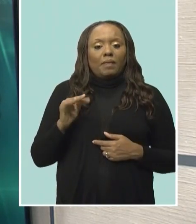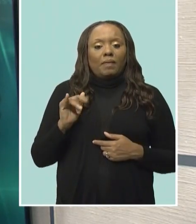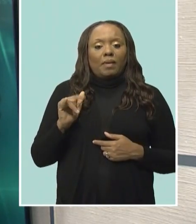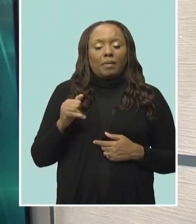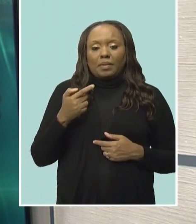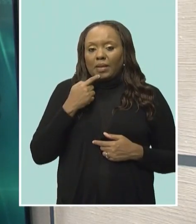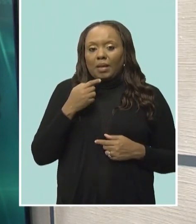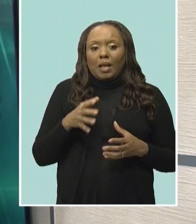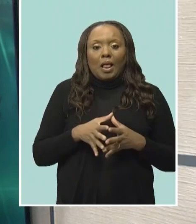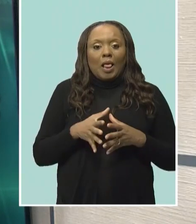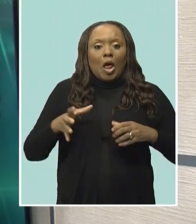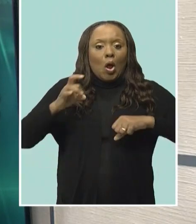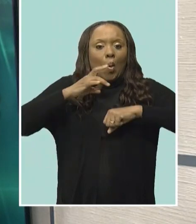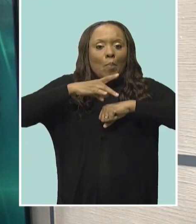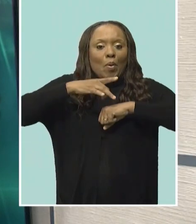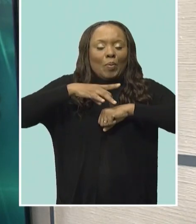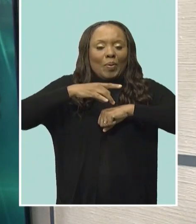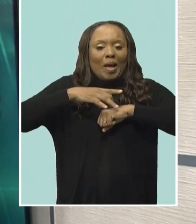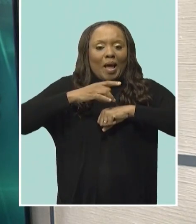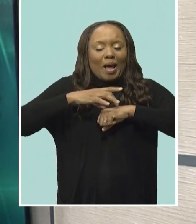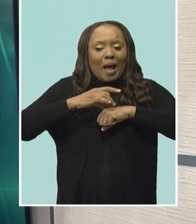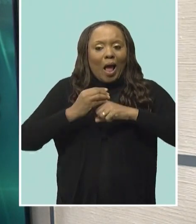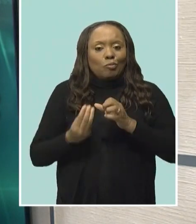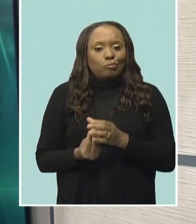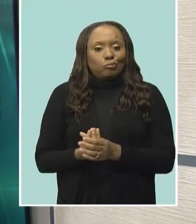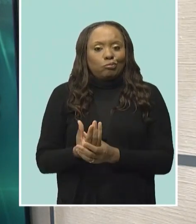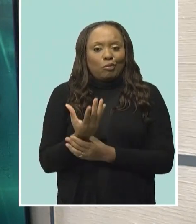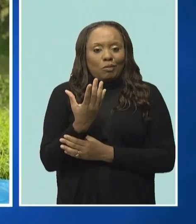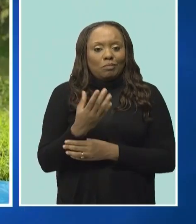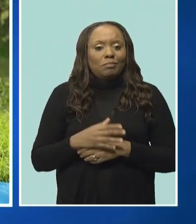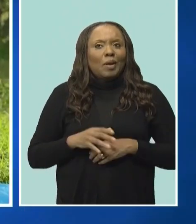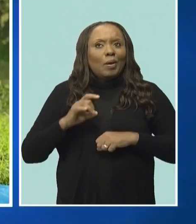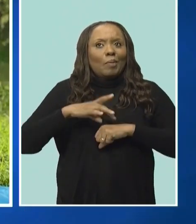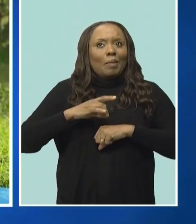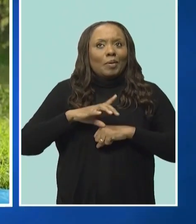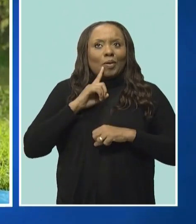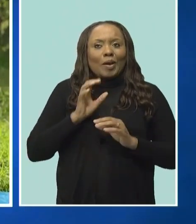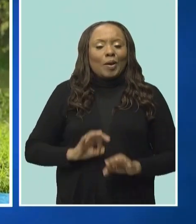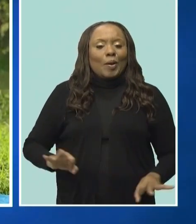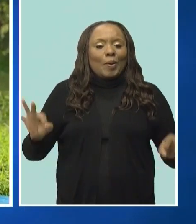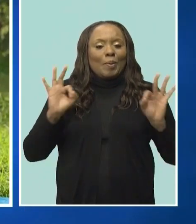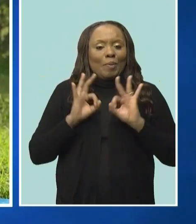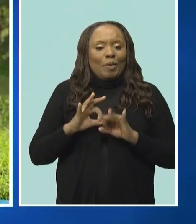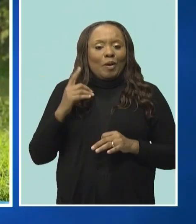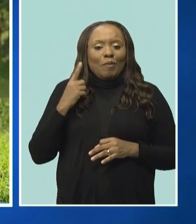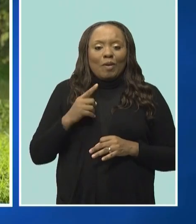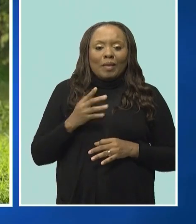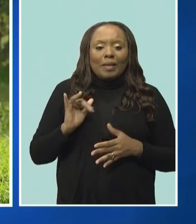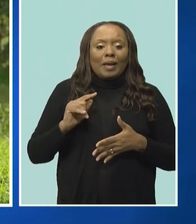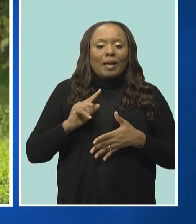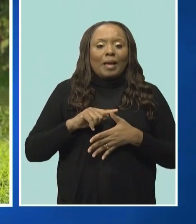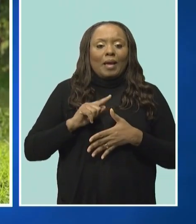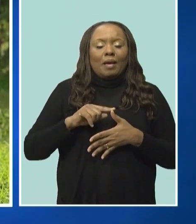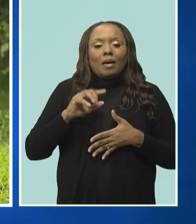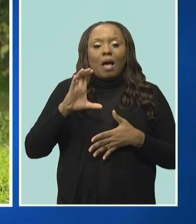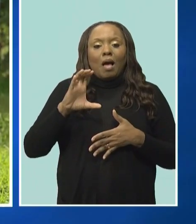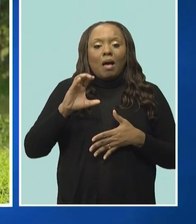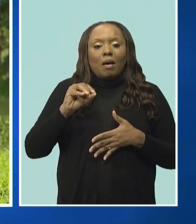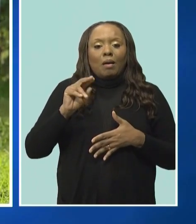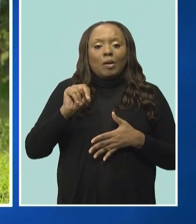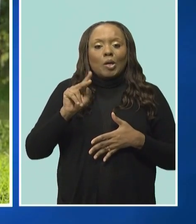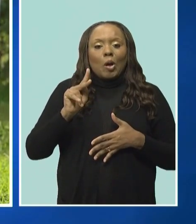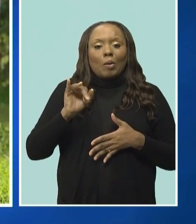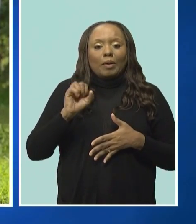pumpkins just in time for independence. Pumpkins are a very key ingredient in many local treats such as conkeys and pumpkin